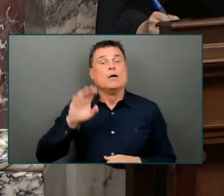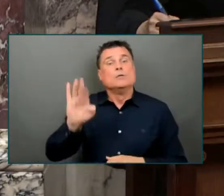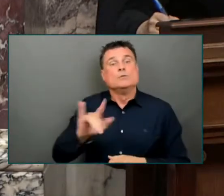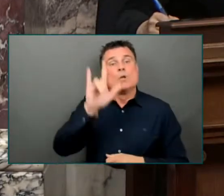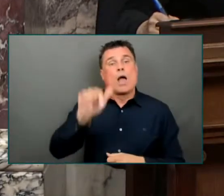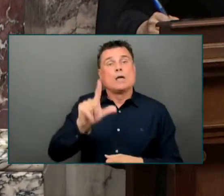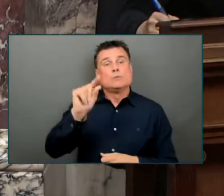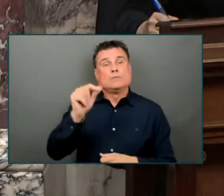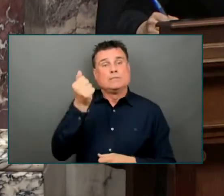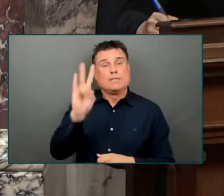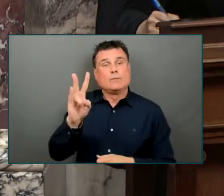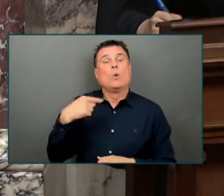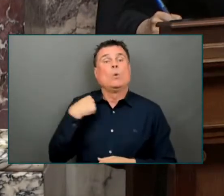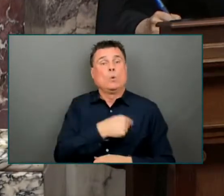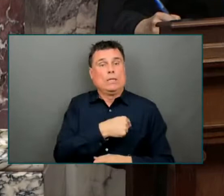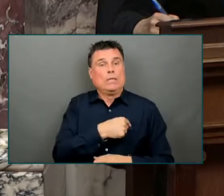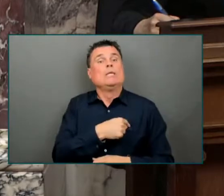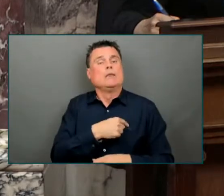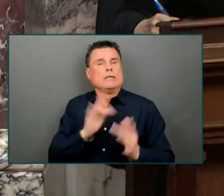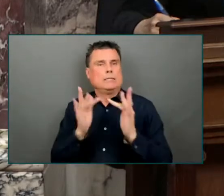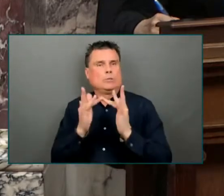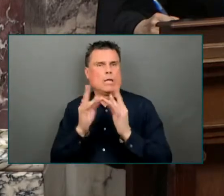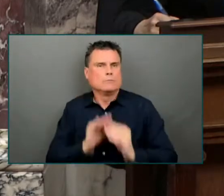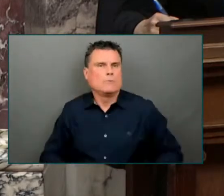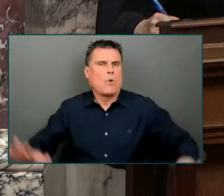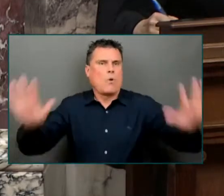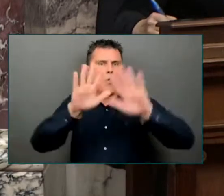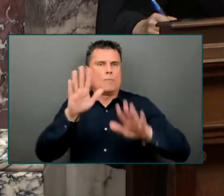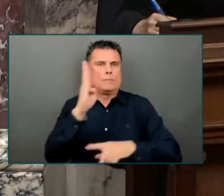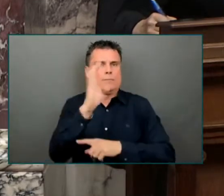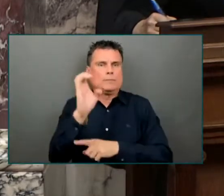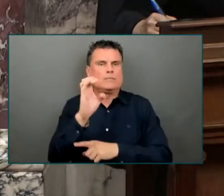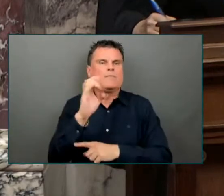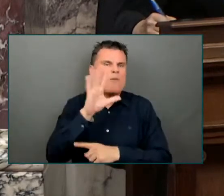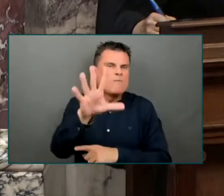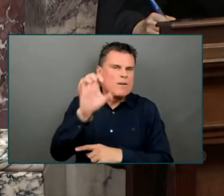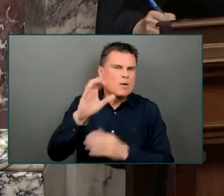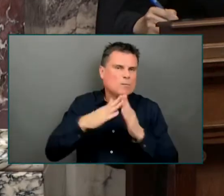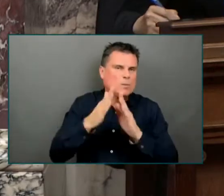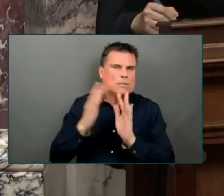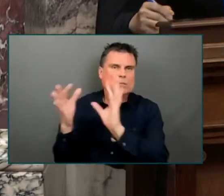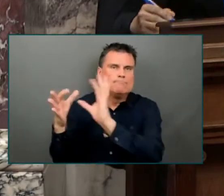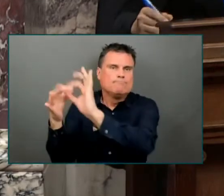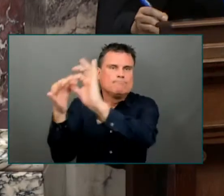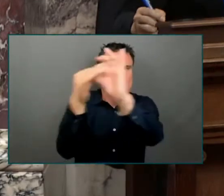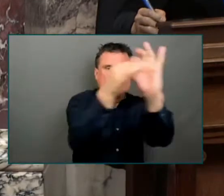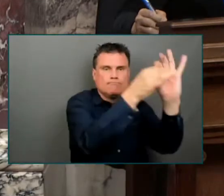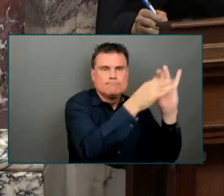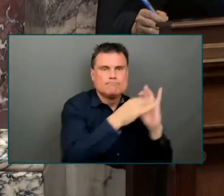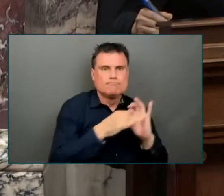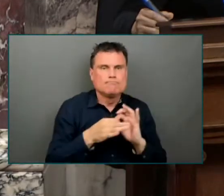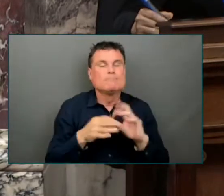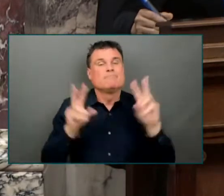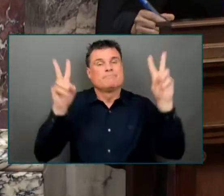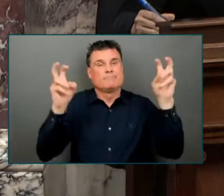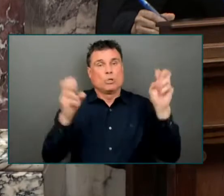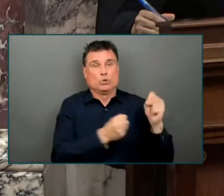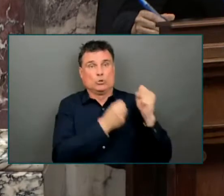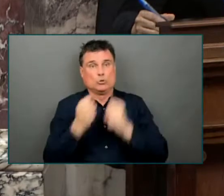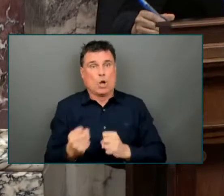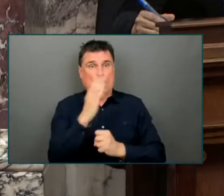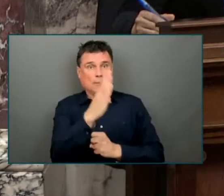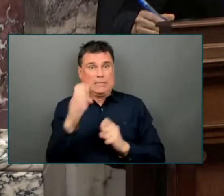investments in connectivity infrastructure for rural and Indigenous communities. And now, Mr. Speaker, for the first time,